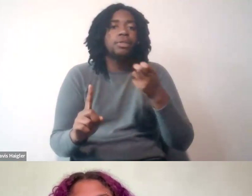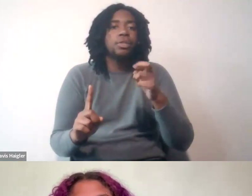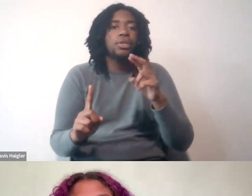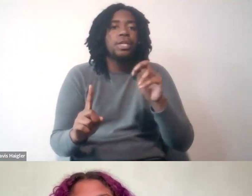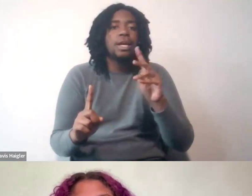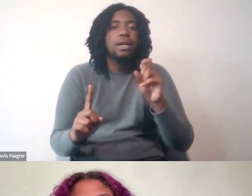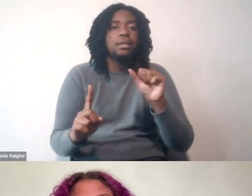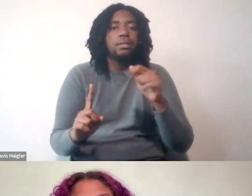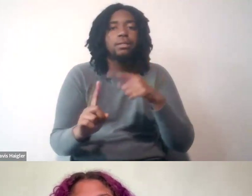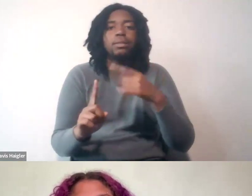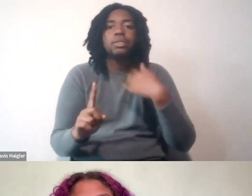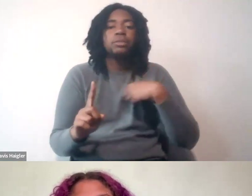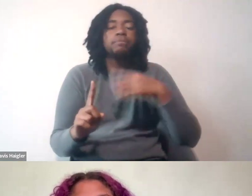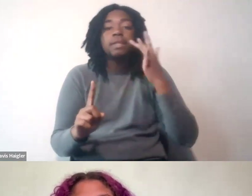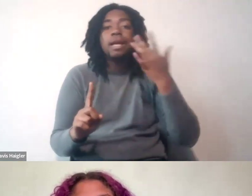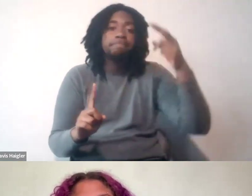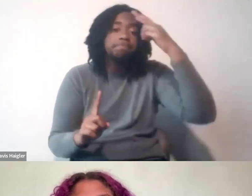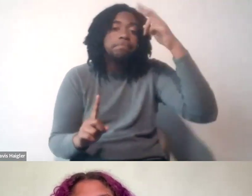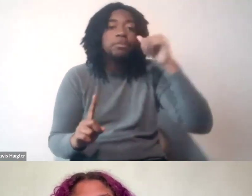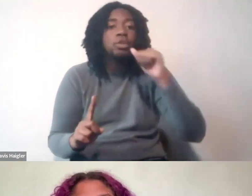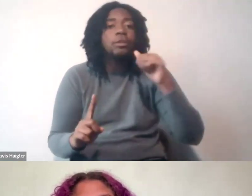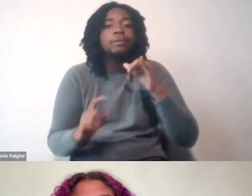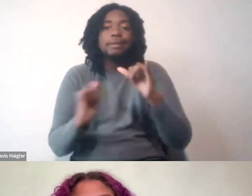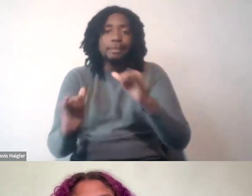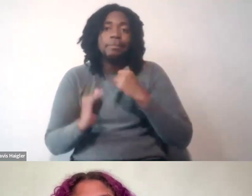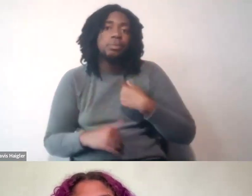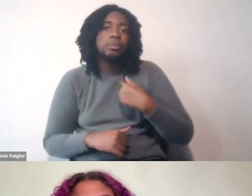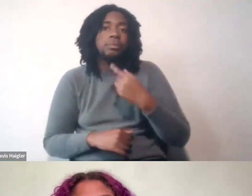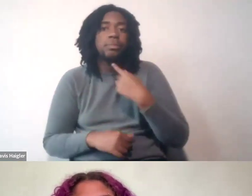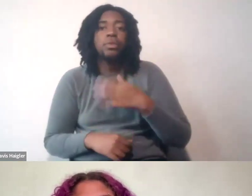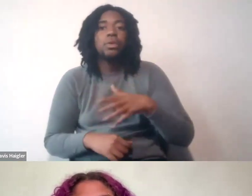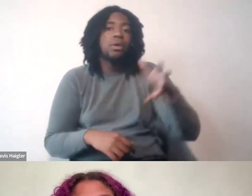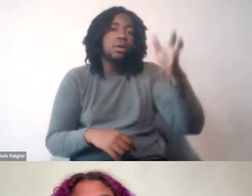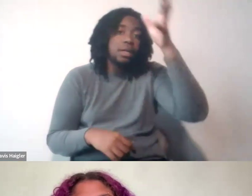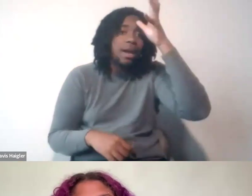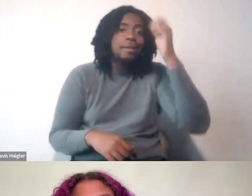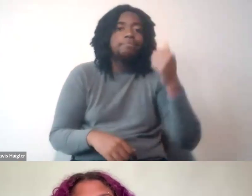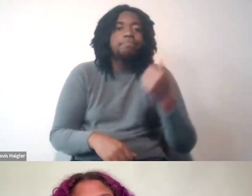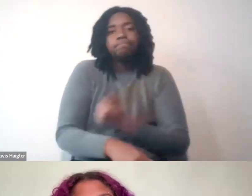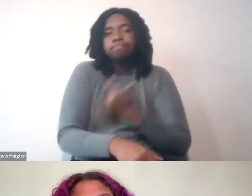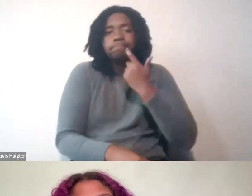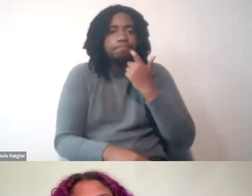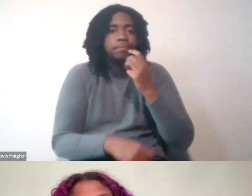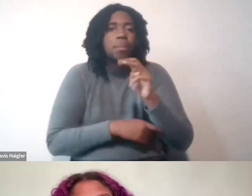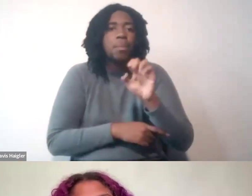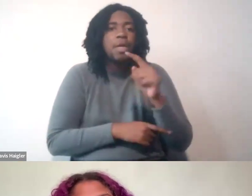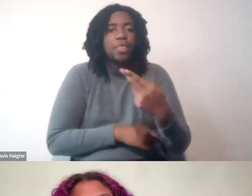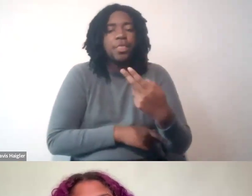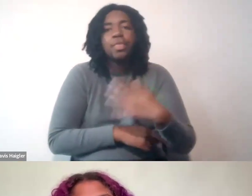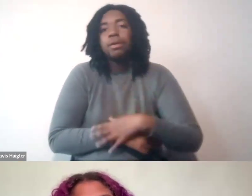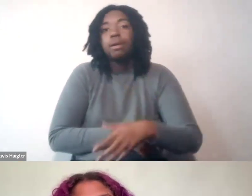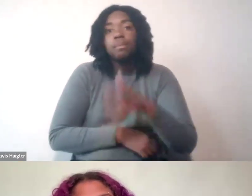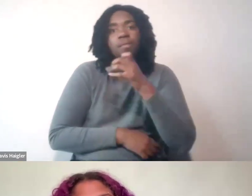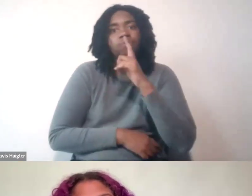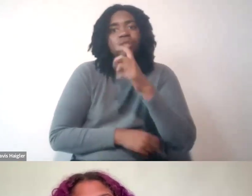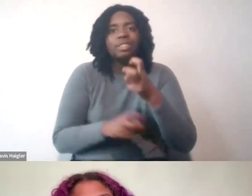girl, much like myself. Her dad is addicted to meth. He struggles with addiction, and her mom has really strict ideas of what it